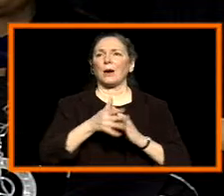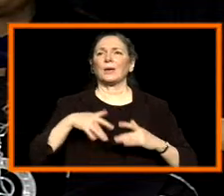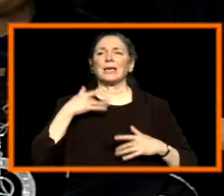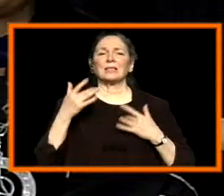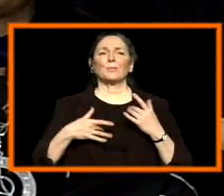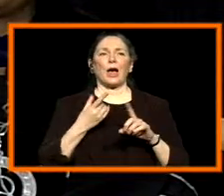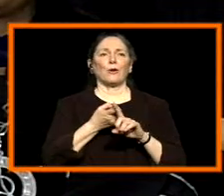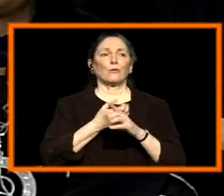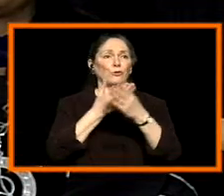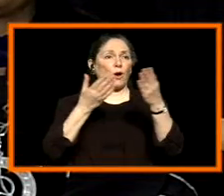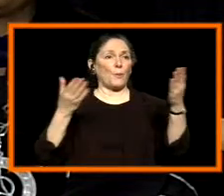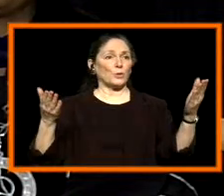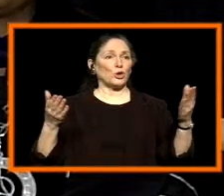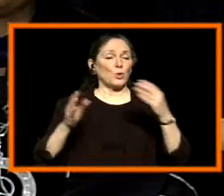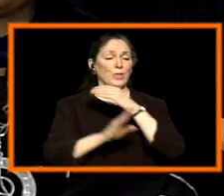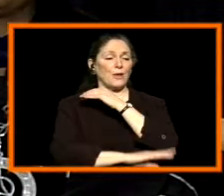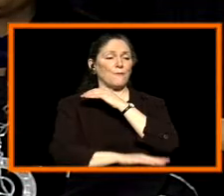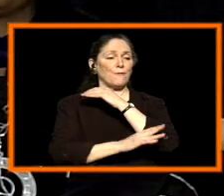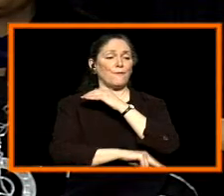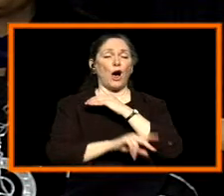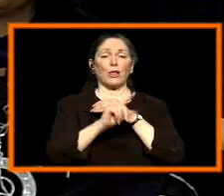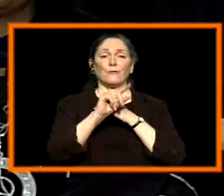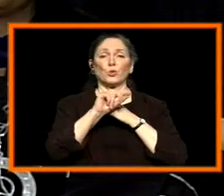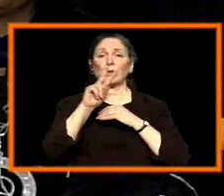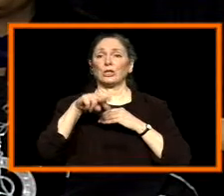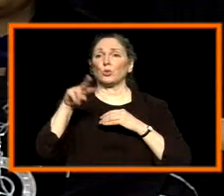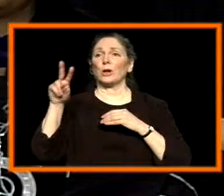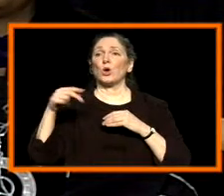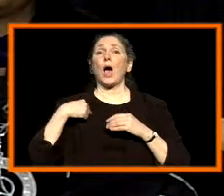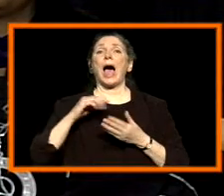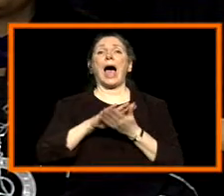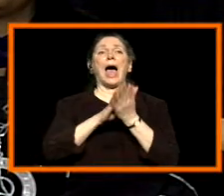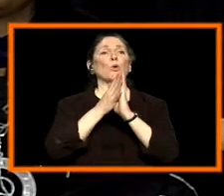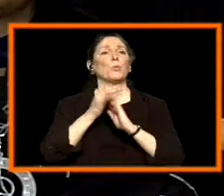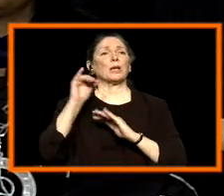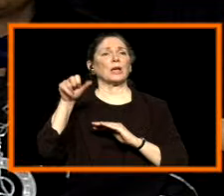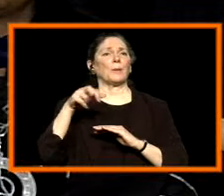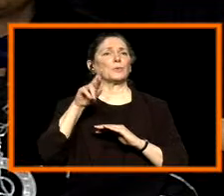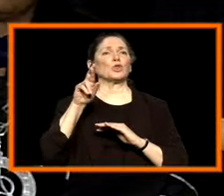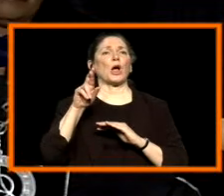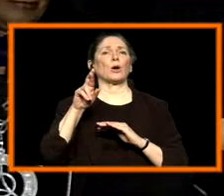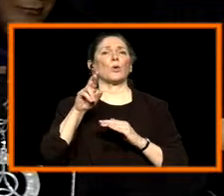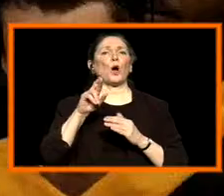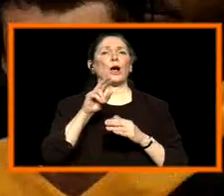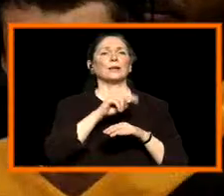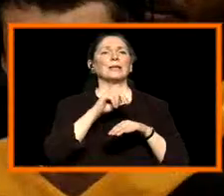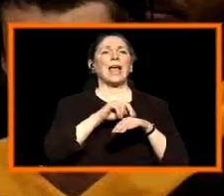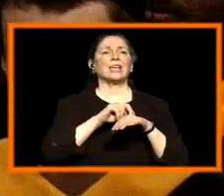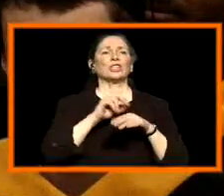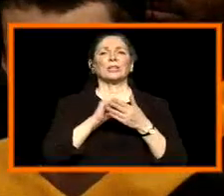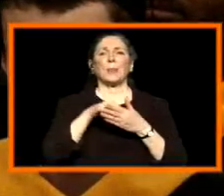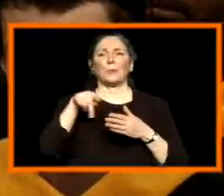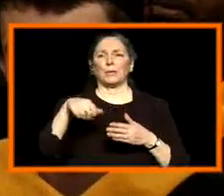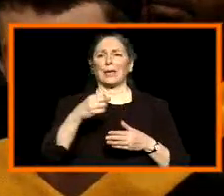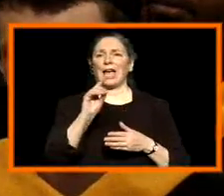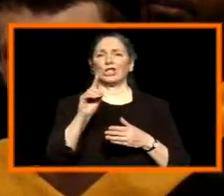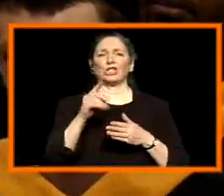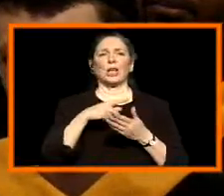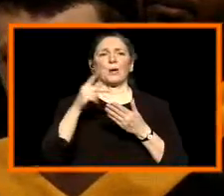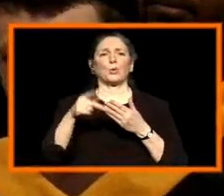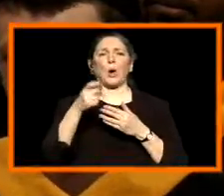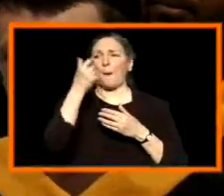you, in the fall of 2022, I will become a Jaguar Nation student in the doctoral program because